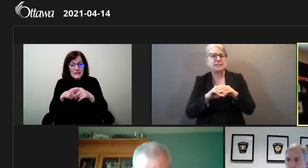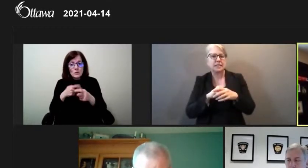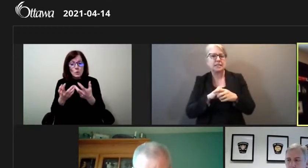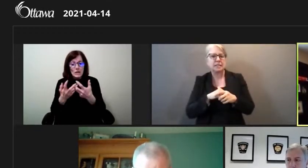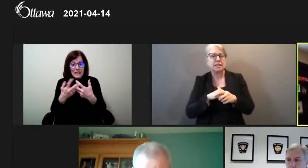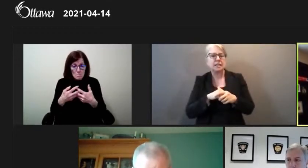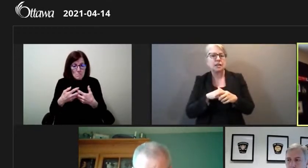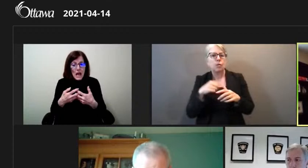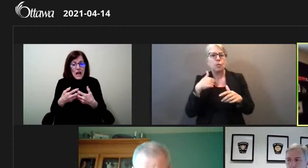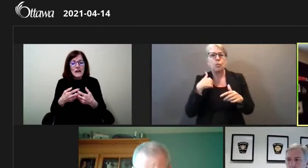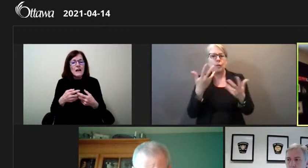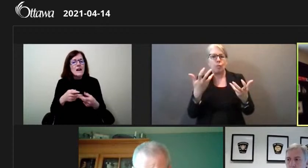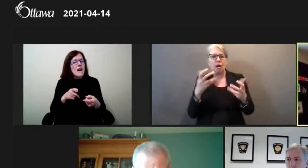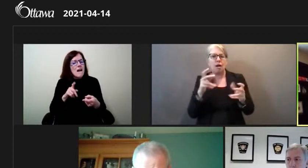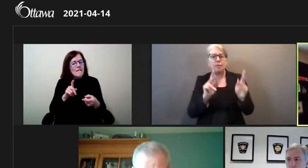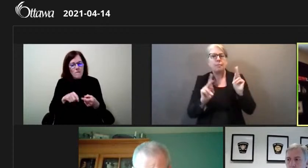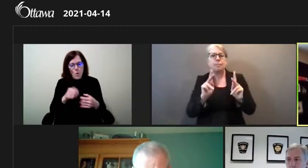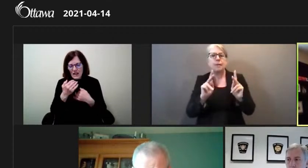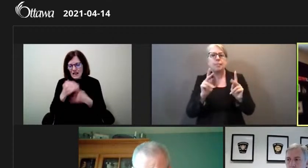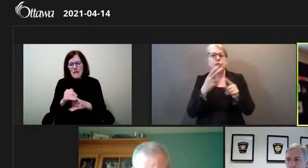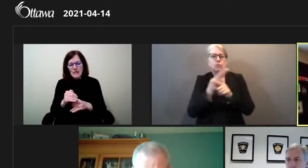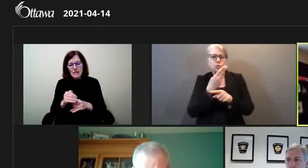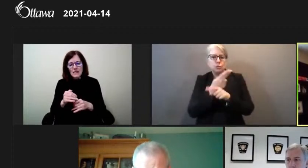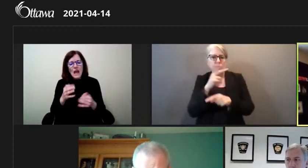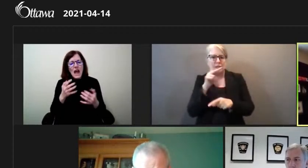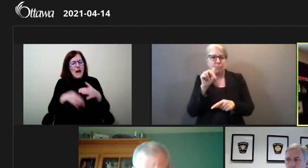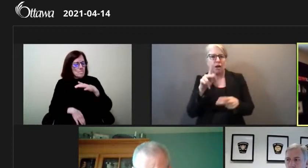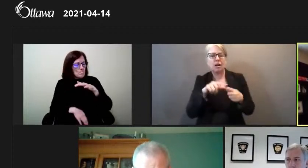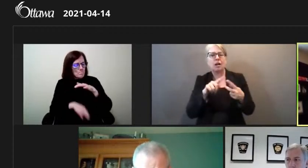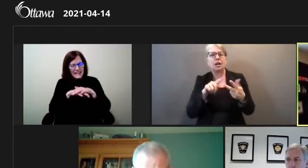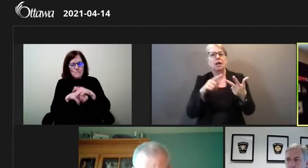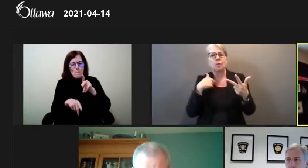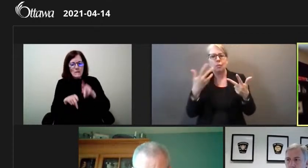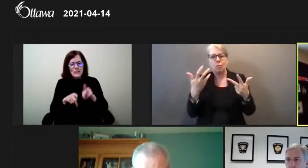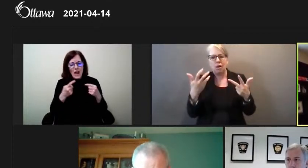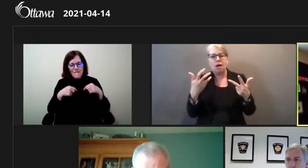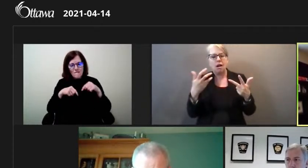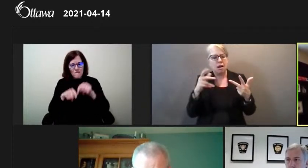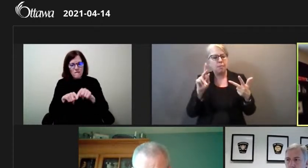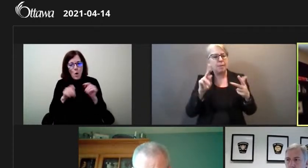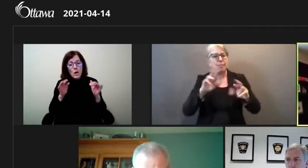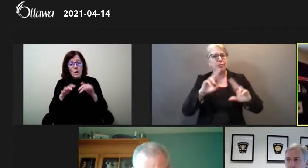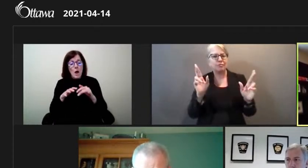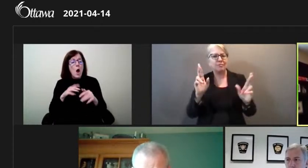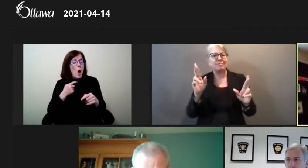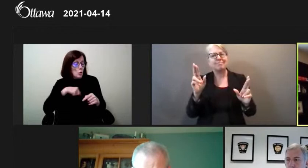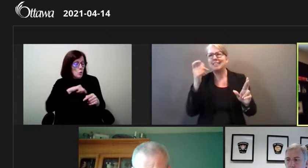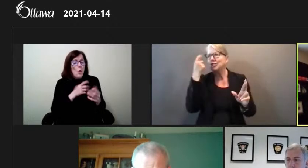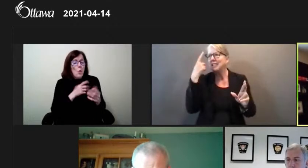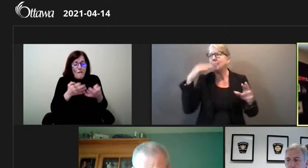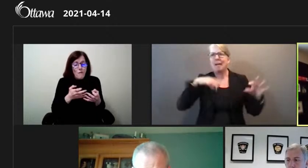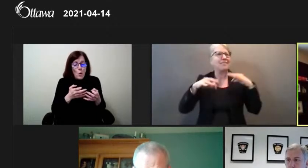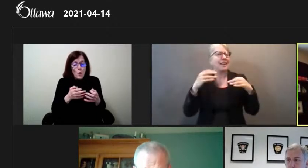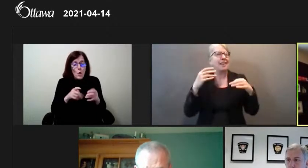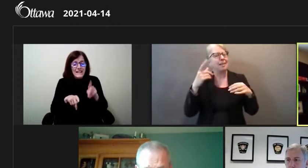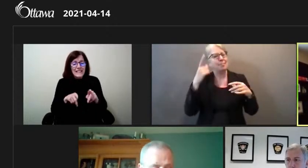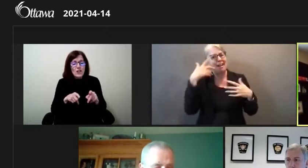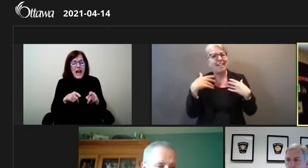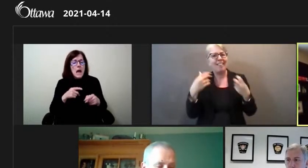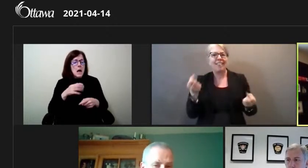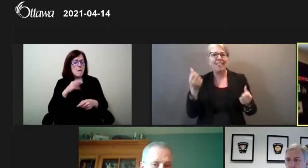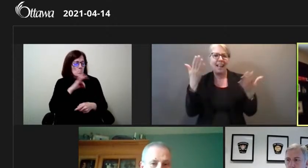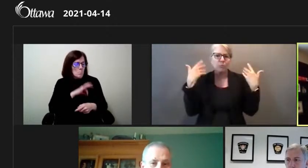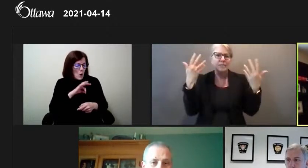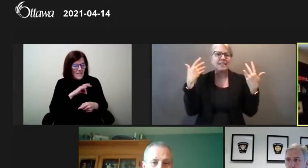because we want people to be able to use parks. We want people to have that mental health benefit, to be able to be physically active